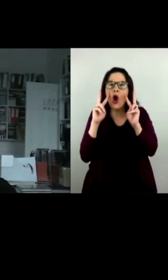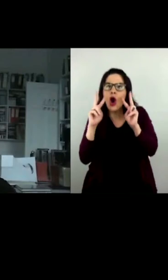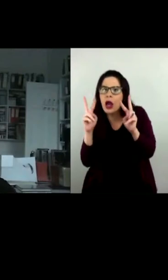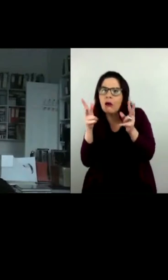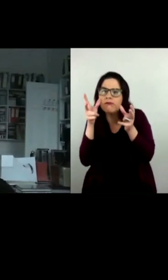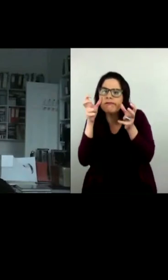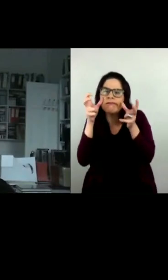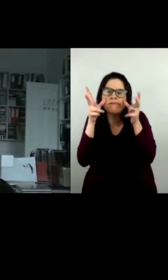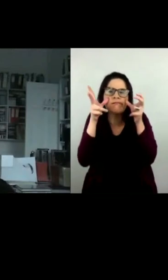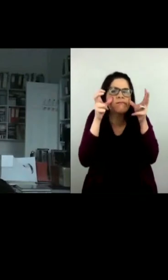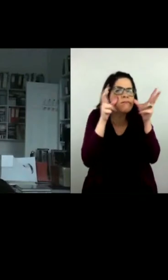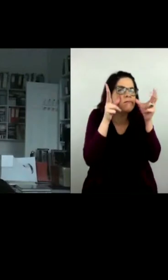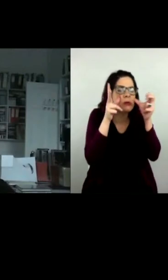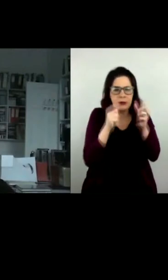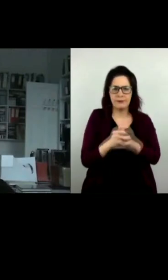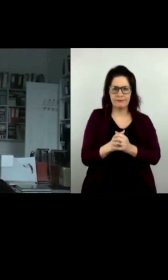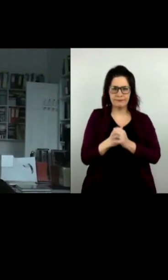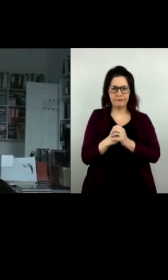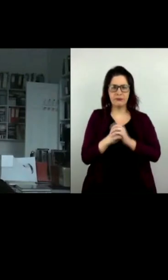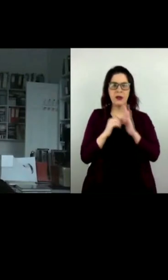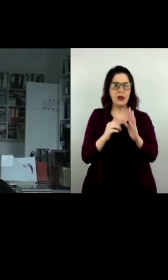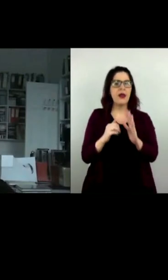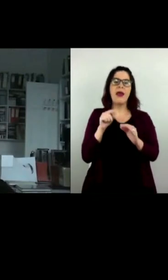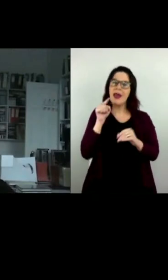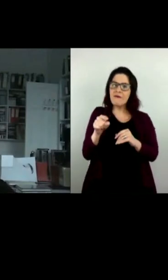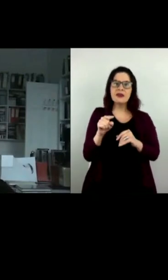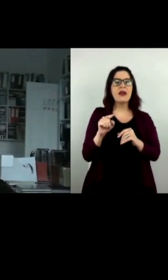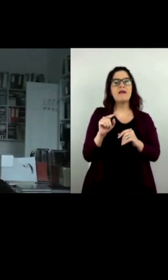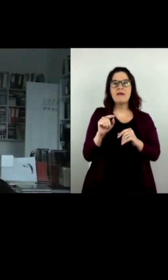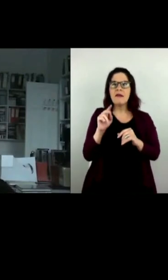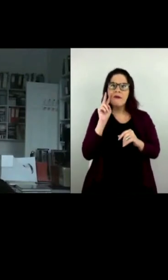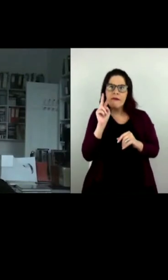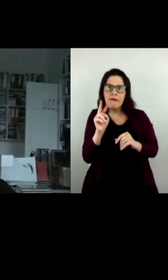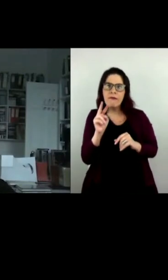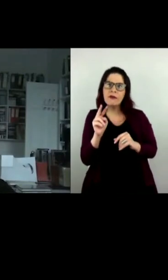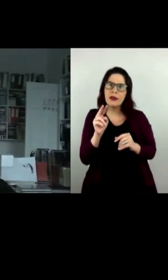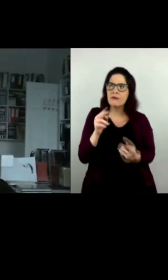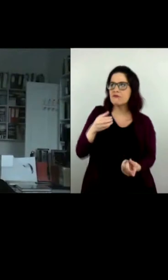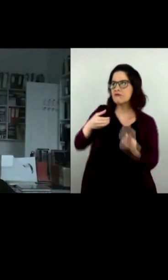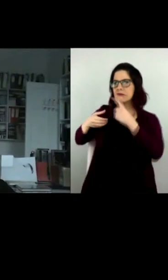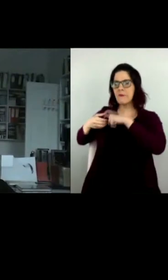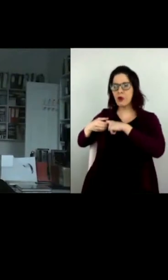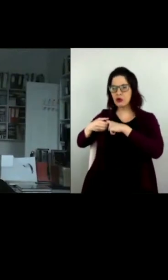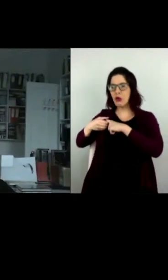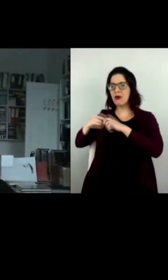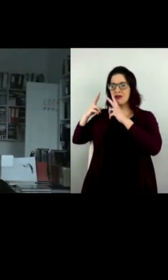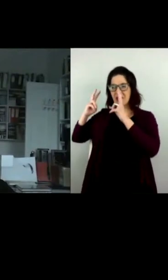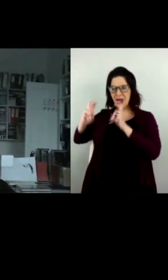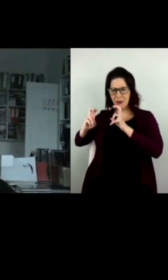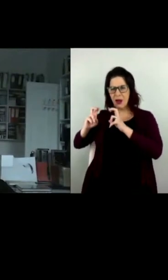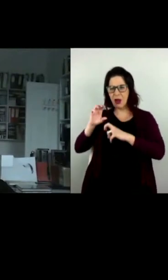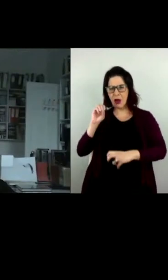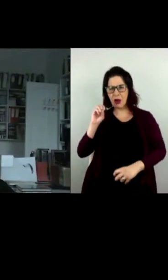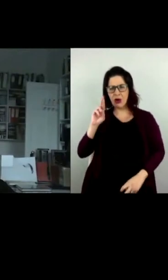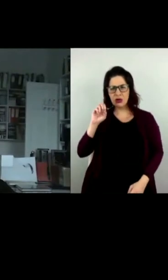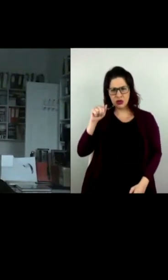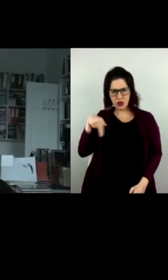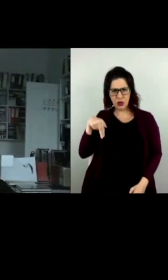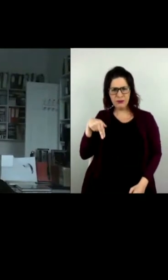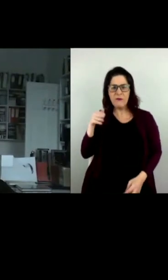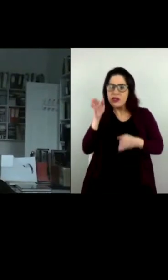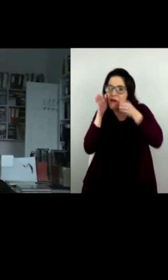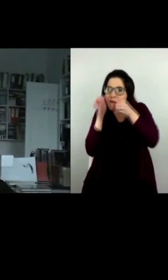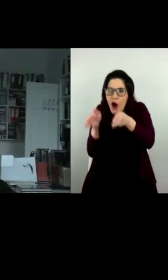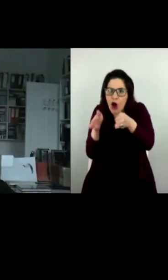Welles again, back, you managed to focus on the imagery